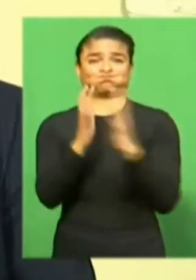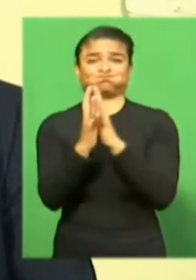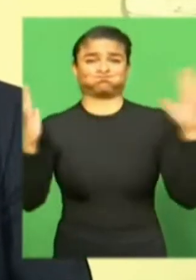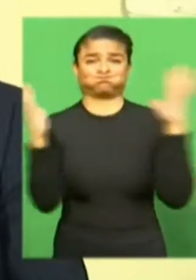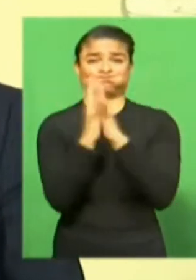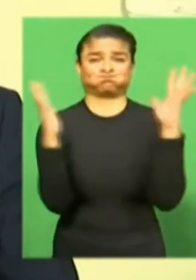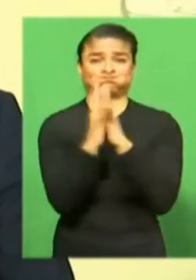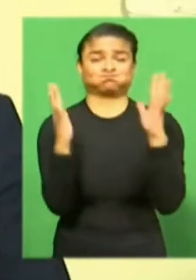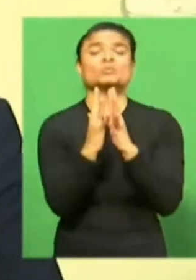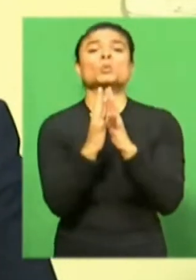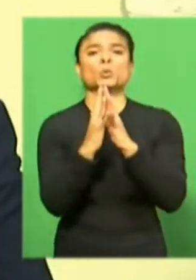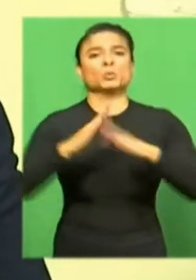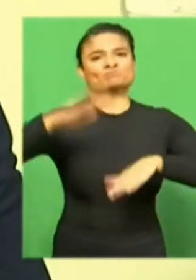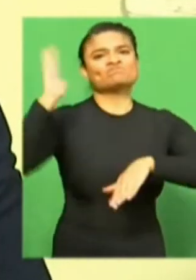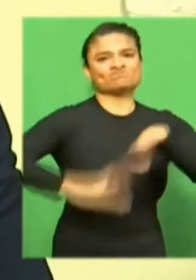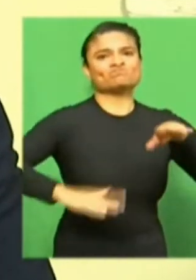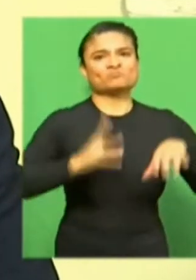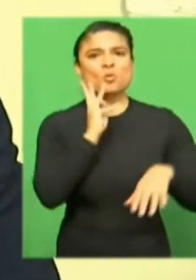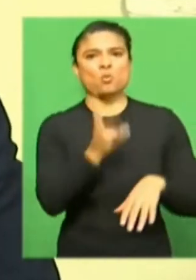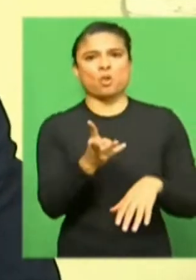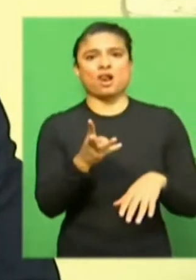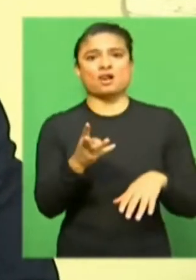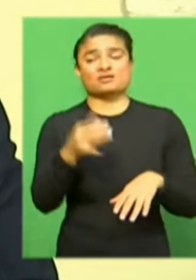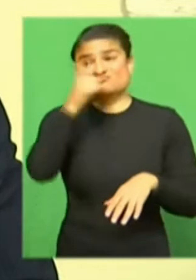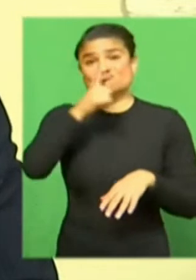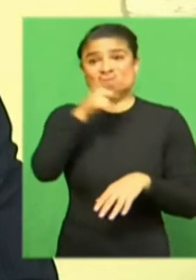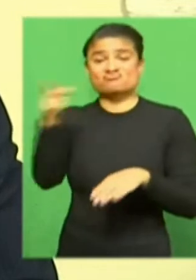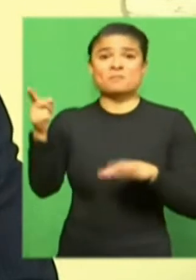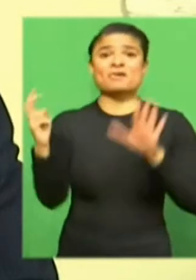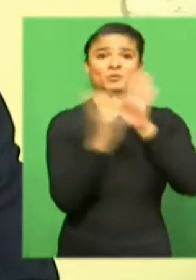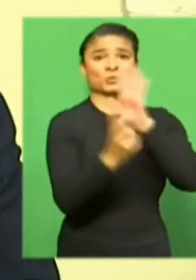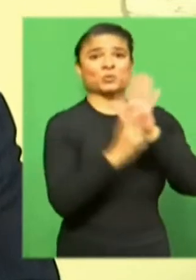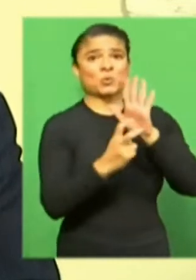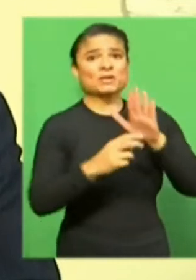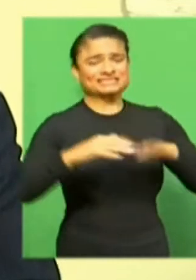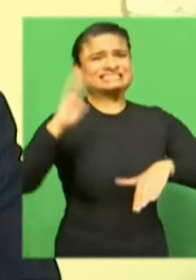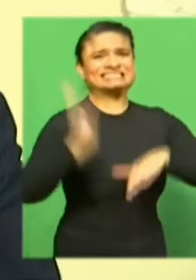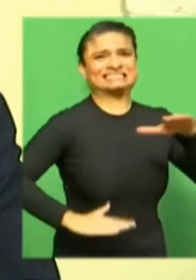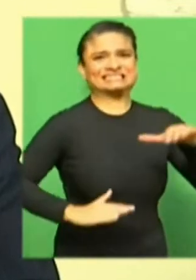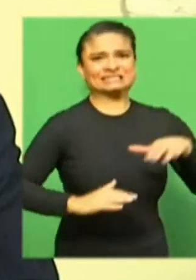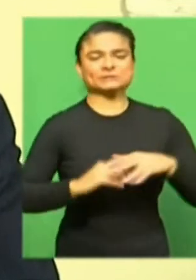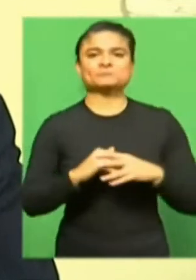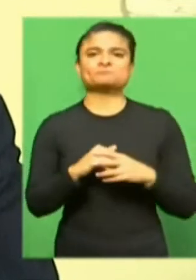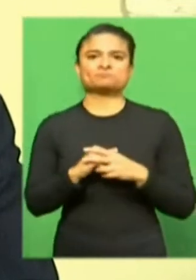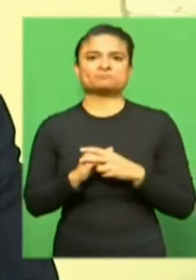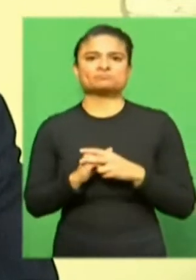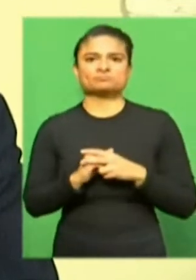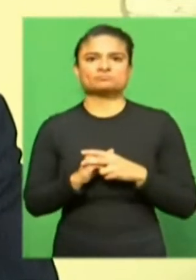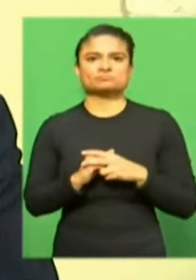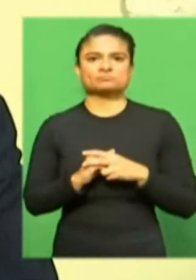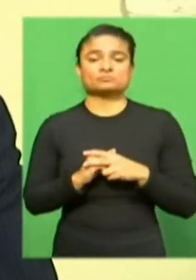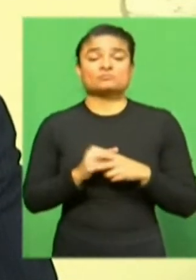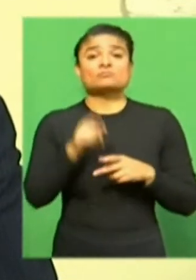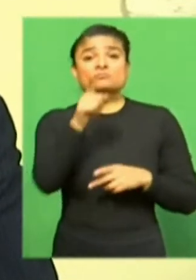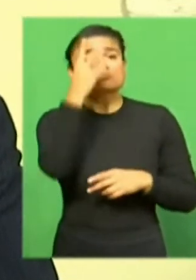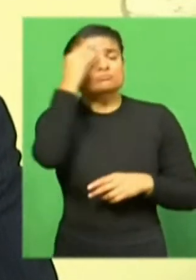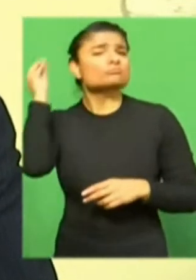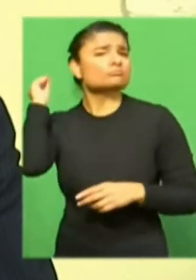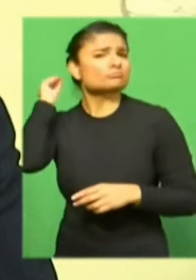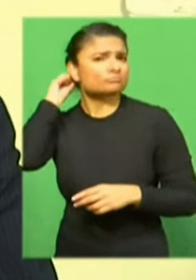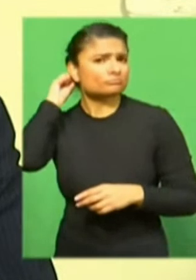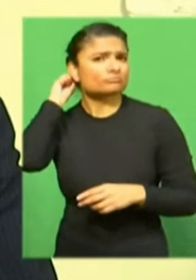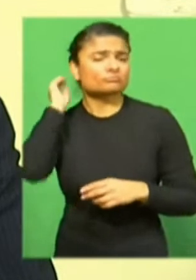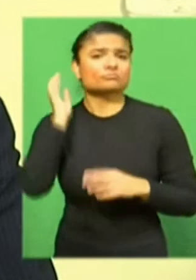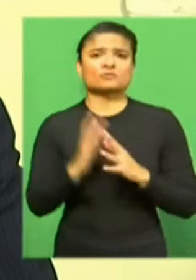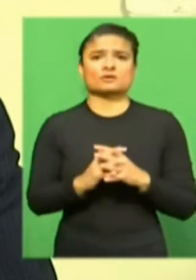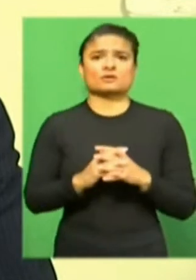As we ease restrictions, we must remember that infections remain high and that we need to